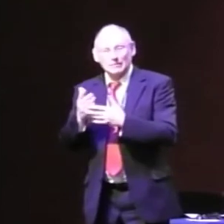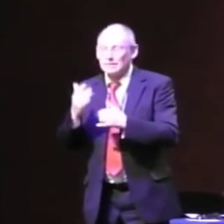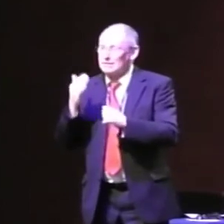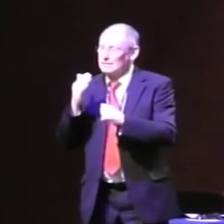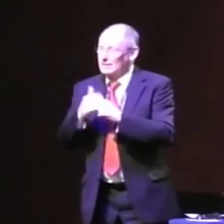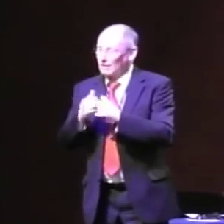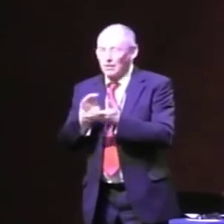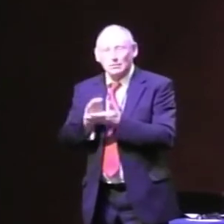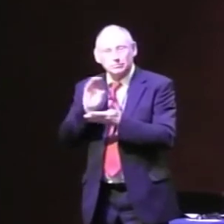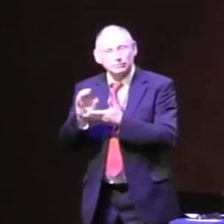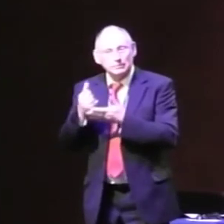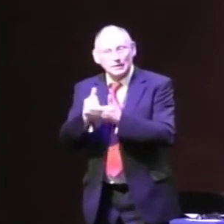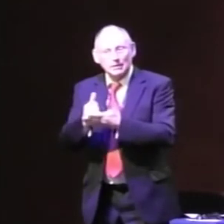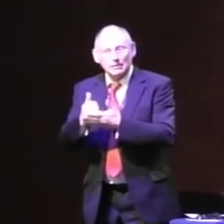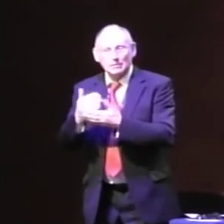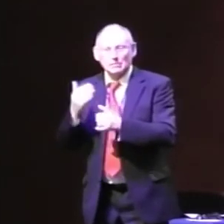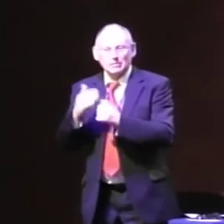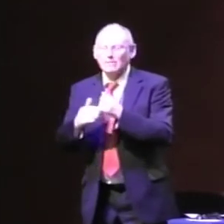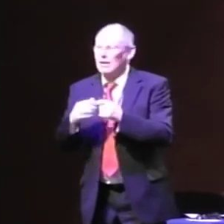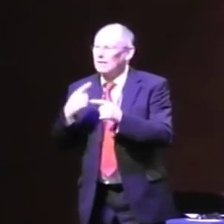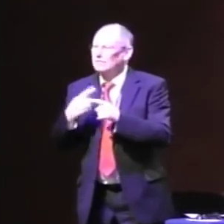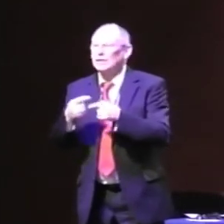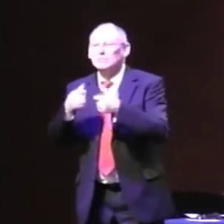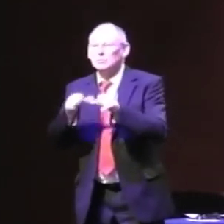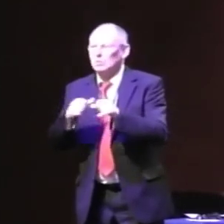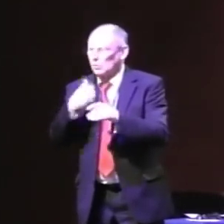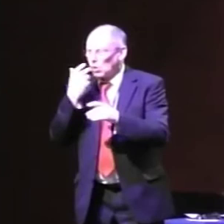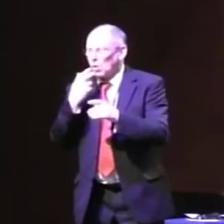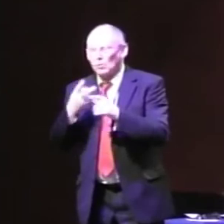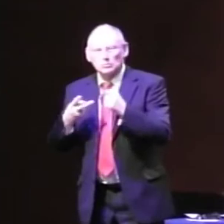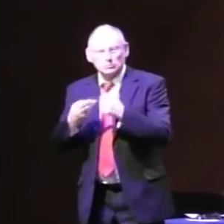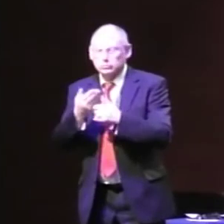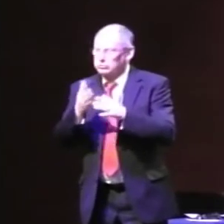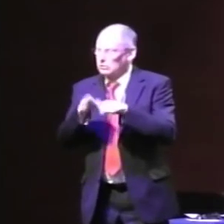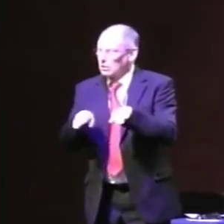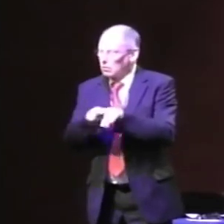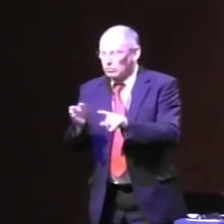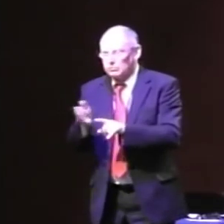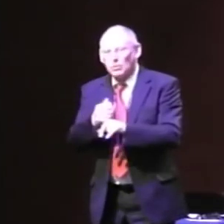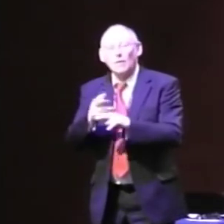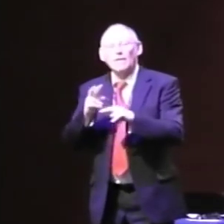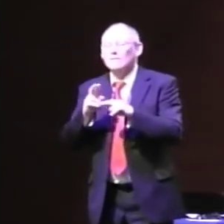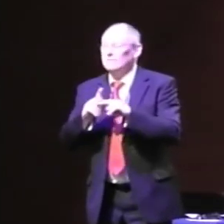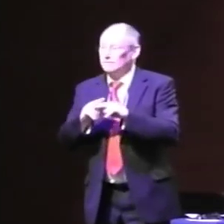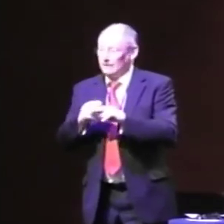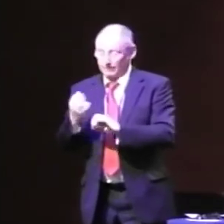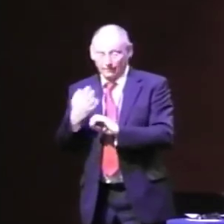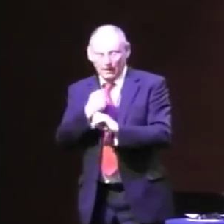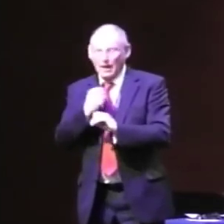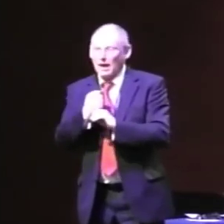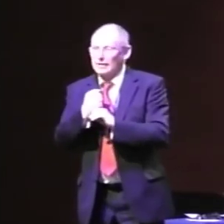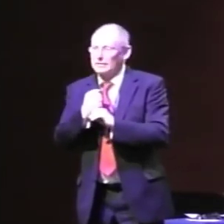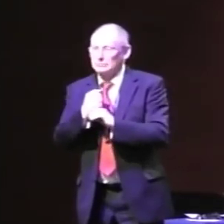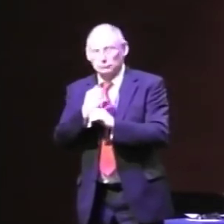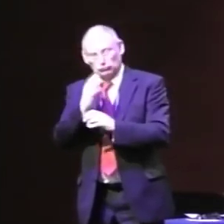bailout. There is never a task force. It is always slash, cut and burn. In Fife, we had direct